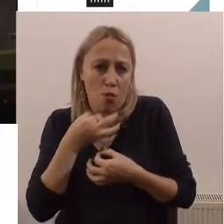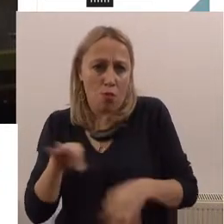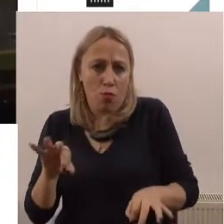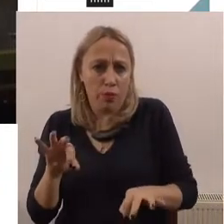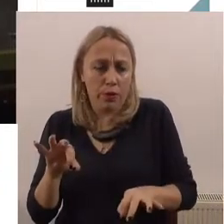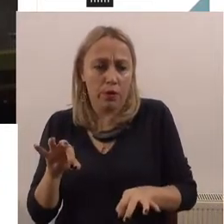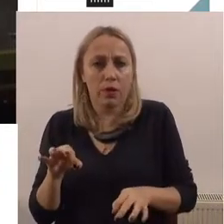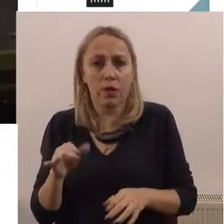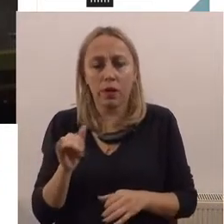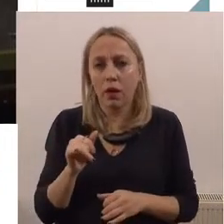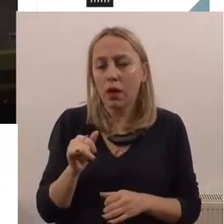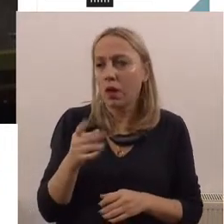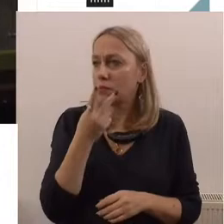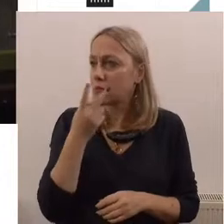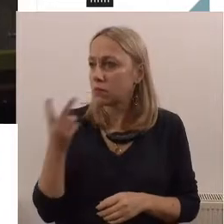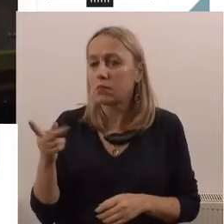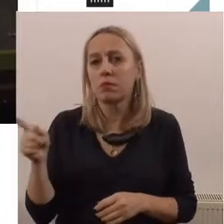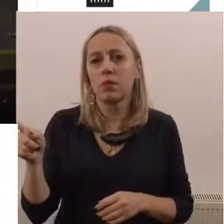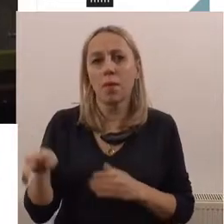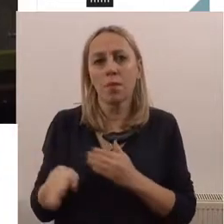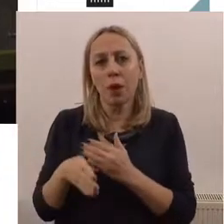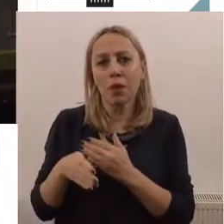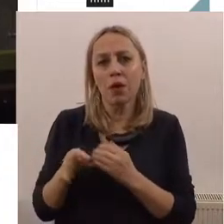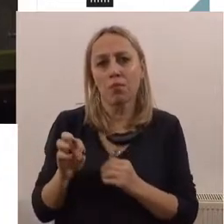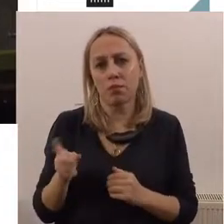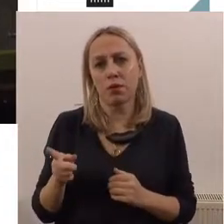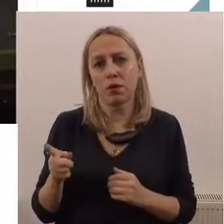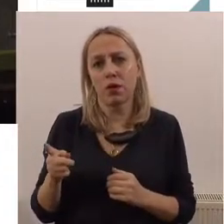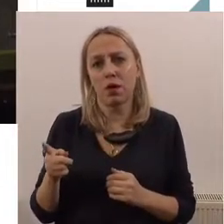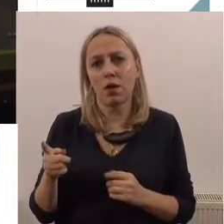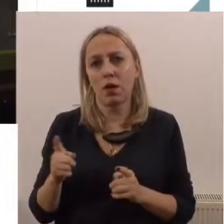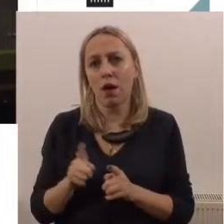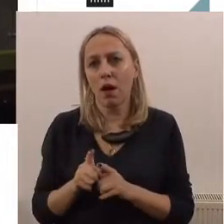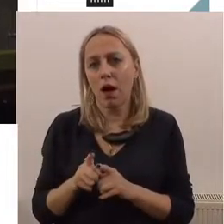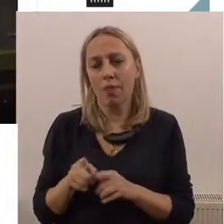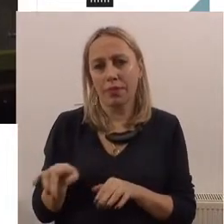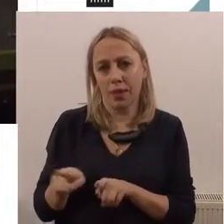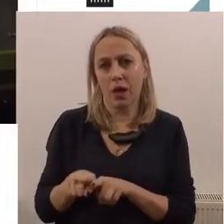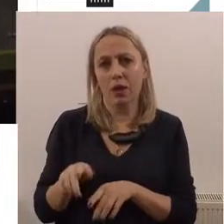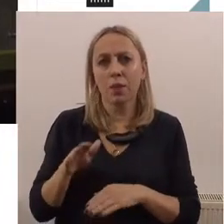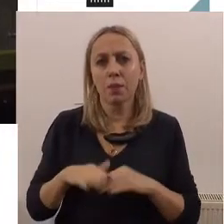to general public and that would